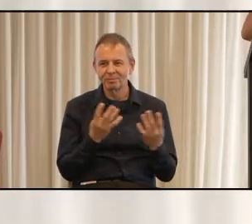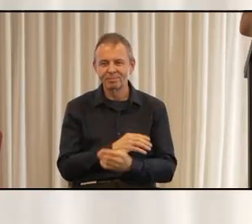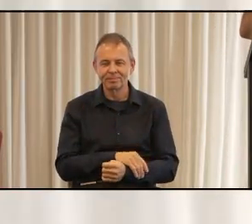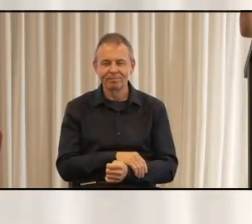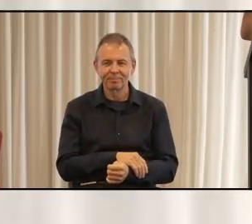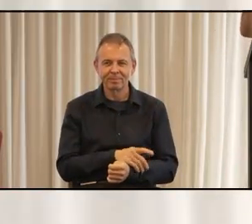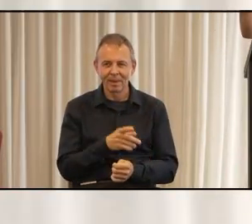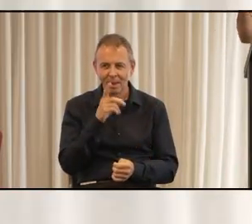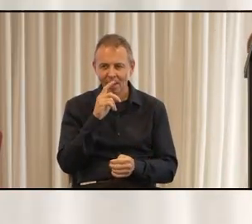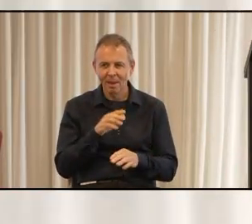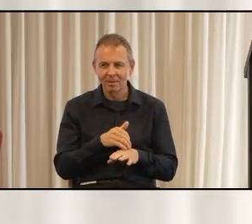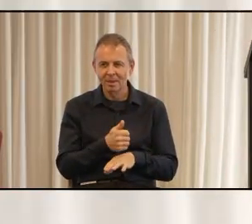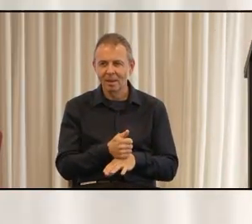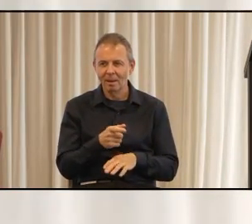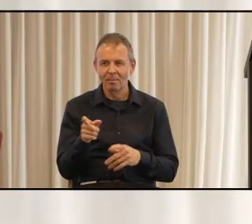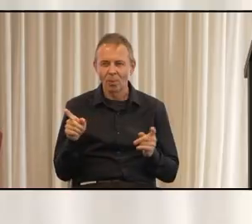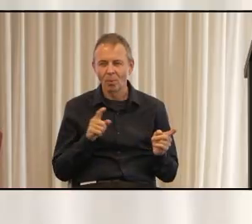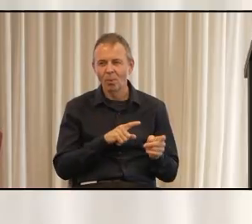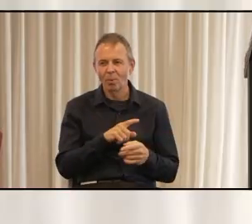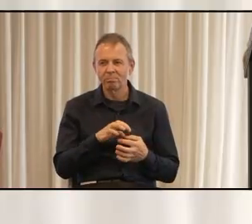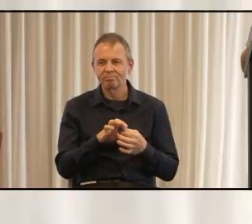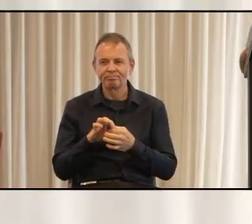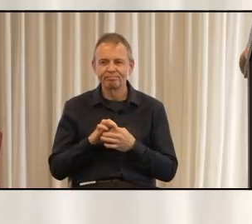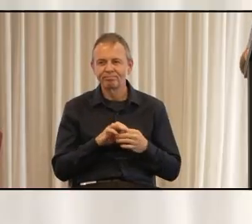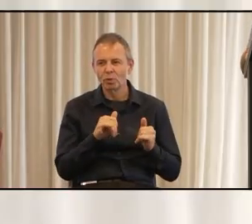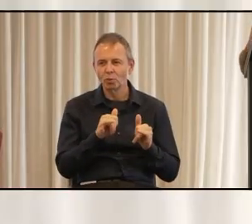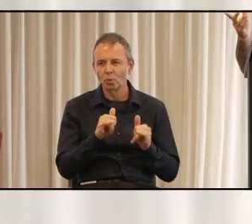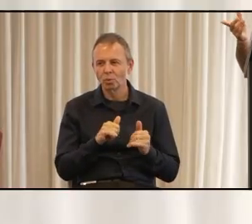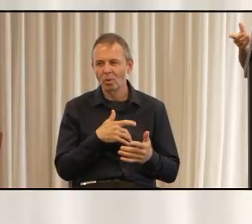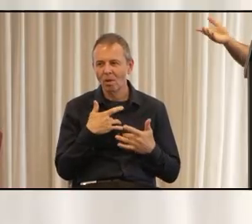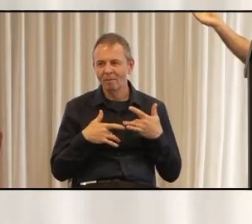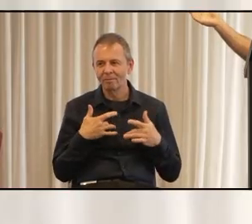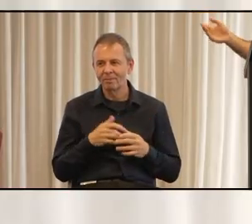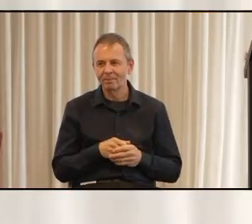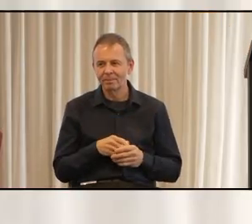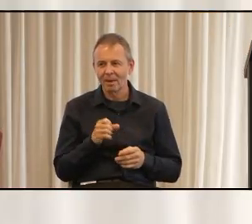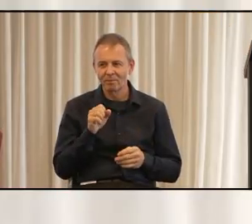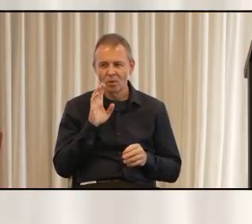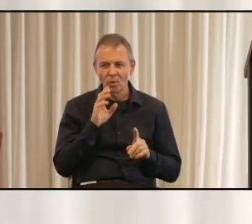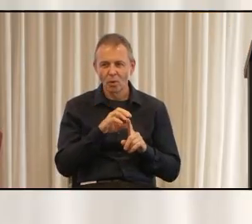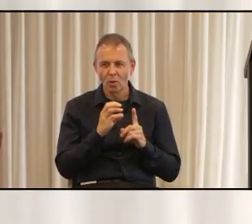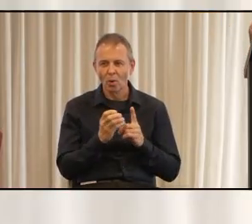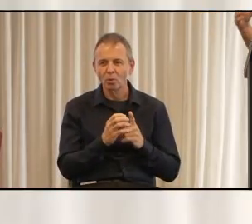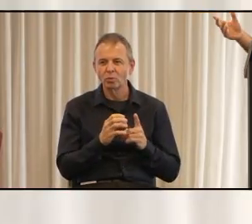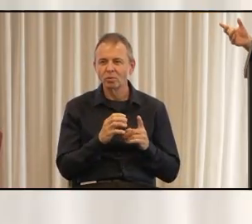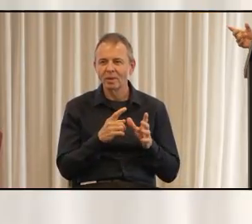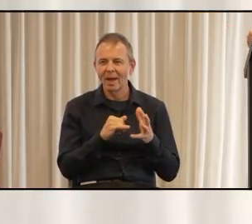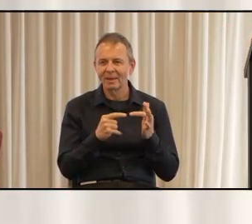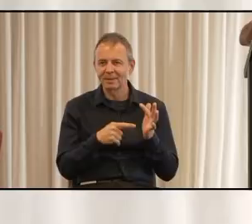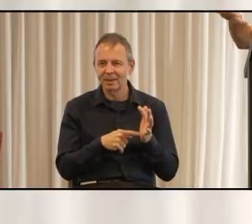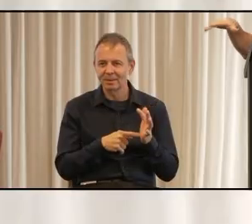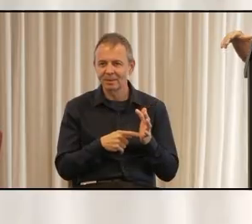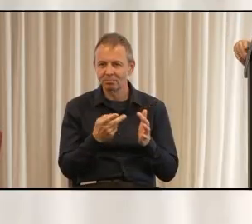create associational life through that. We heard about some cultural assets of the love for art,